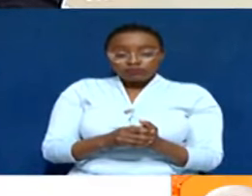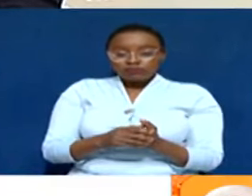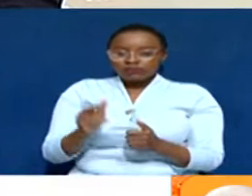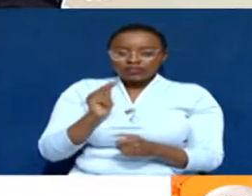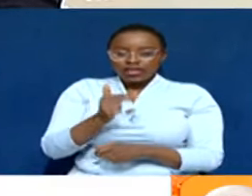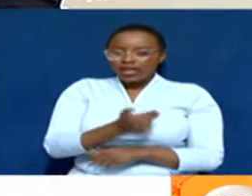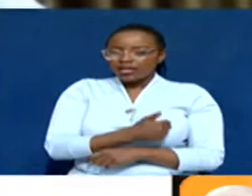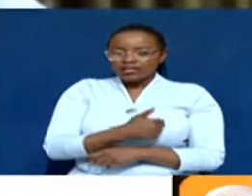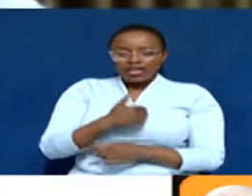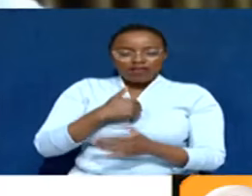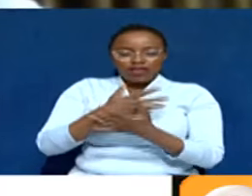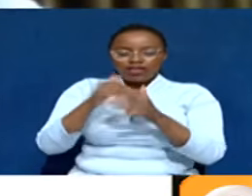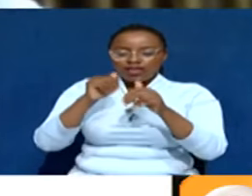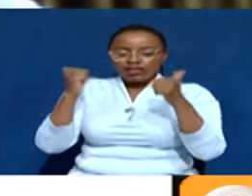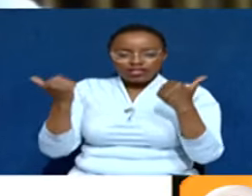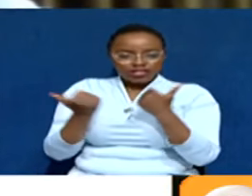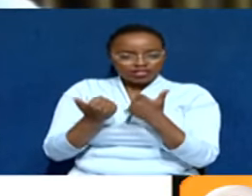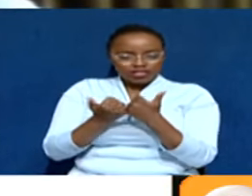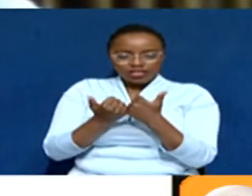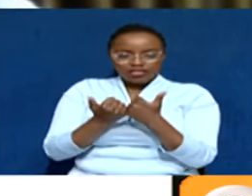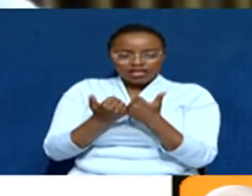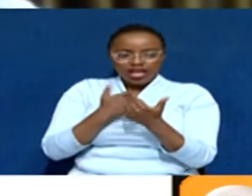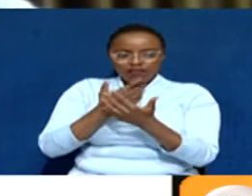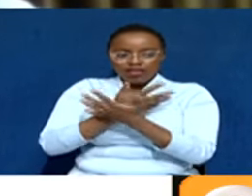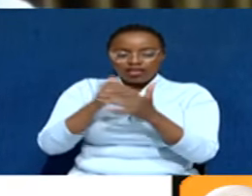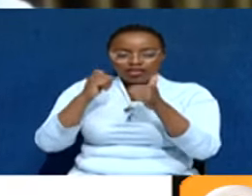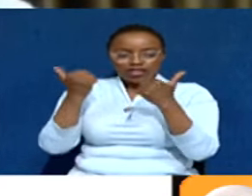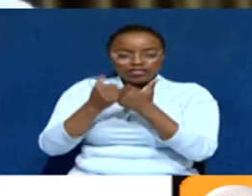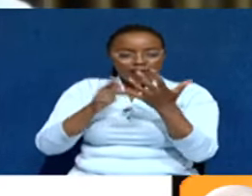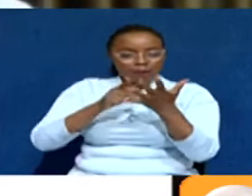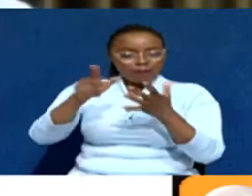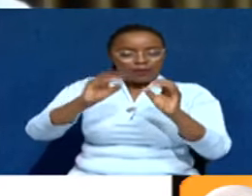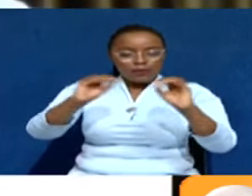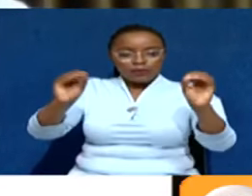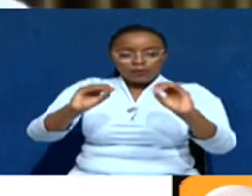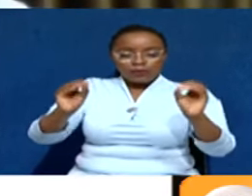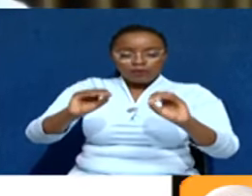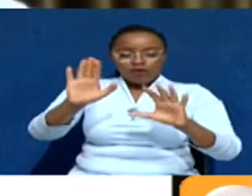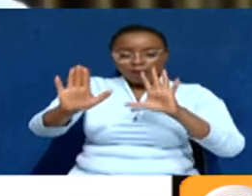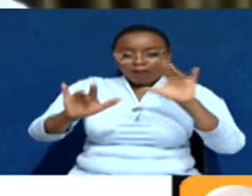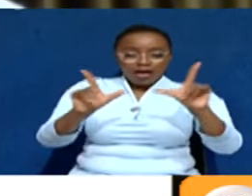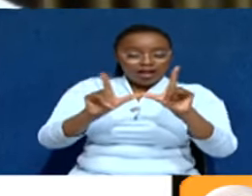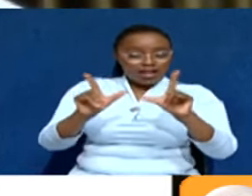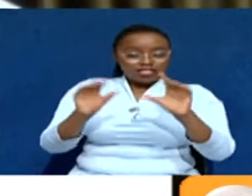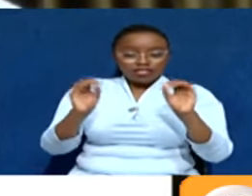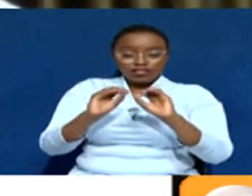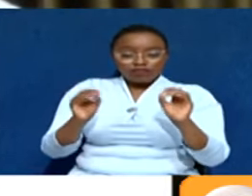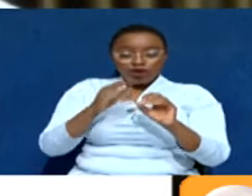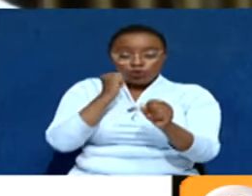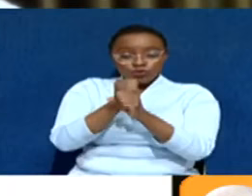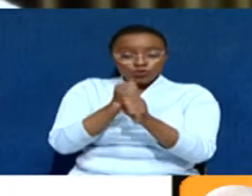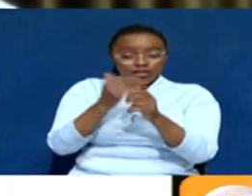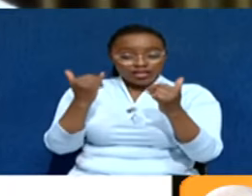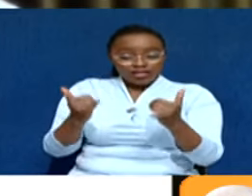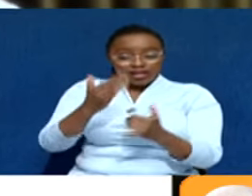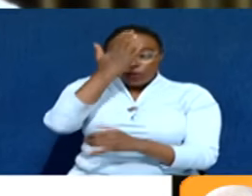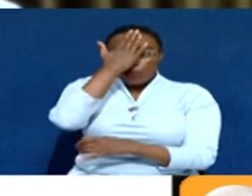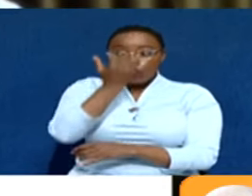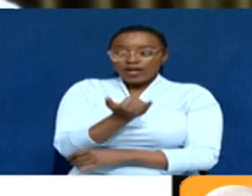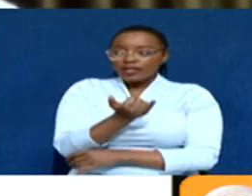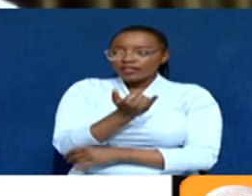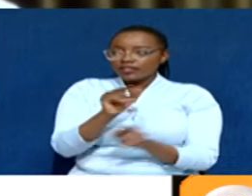We do not have any agent who has not paid up for his license who is operating,